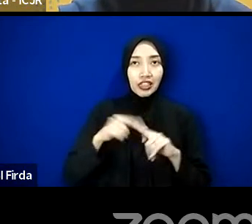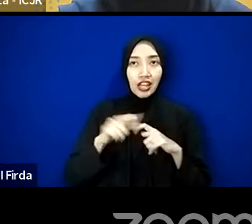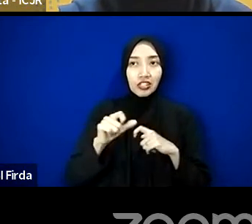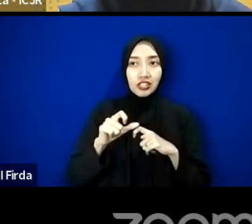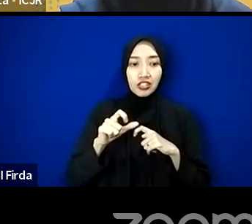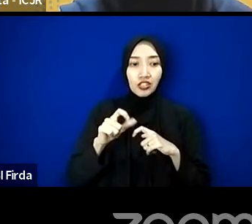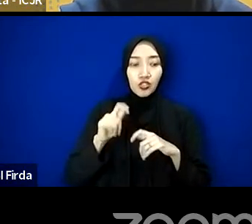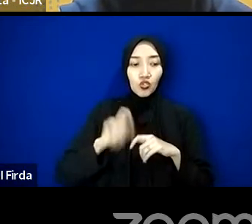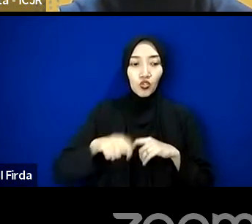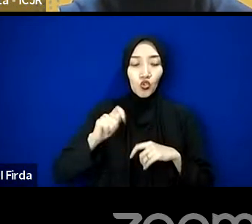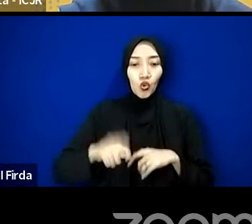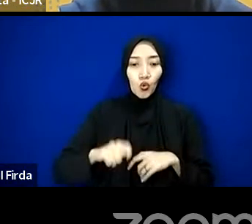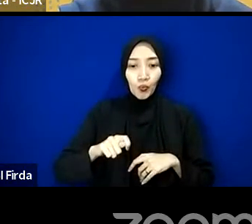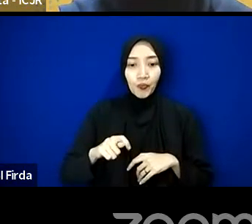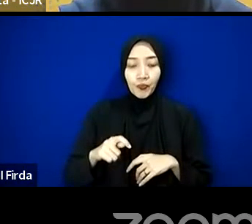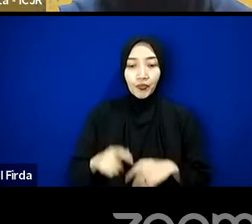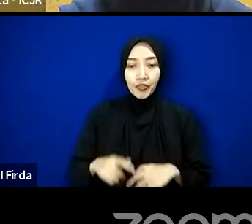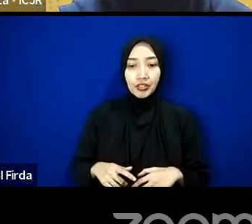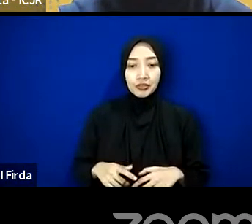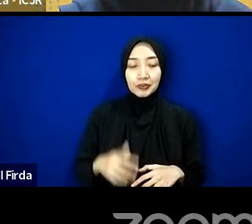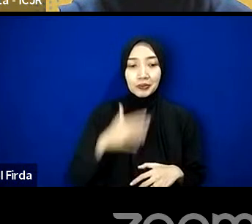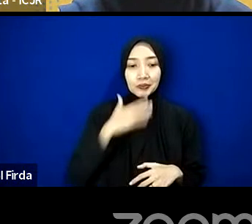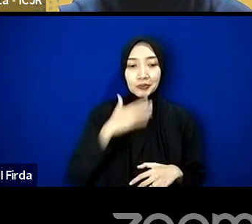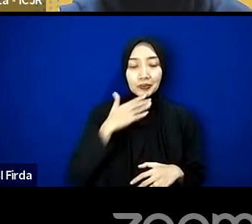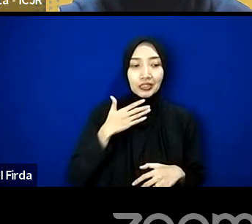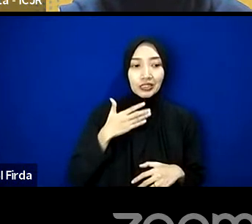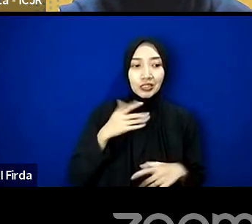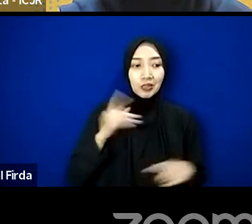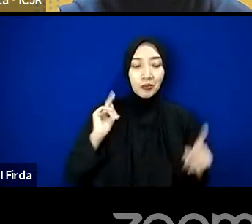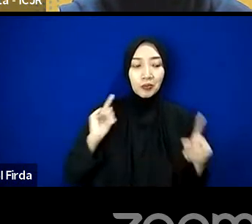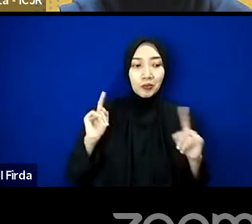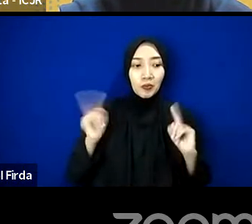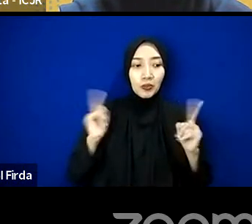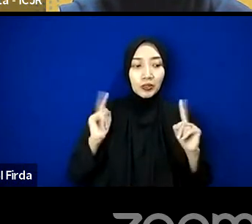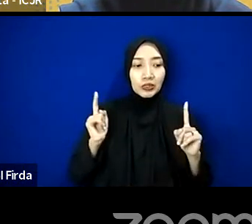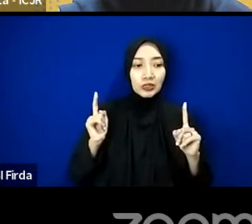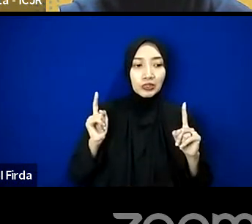using this death penalty to gain